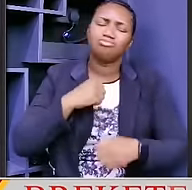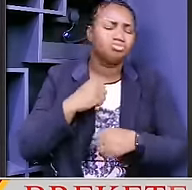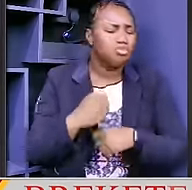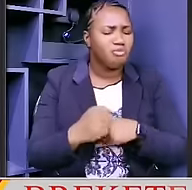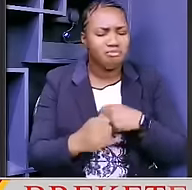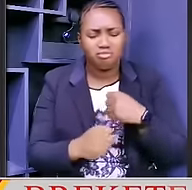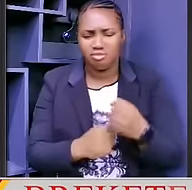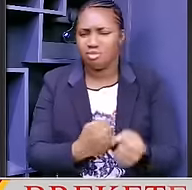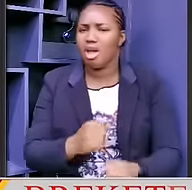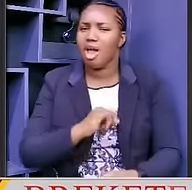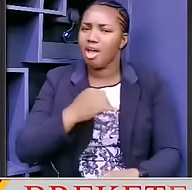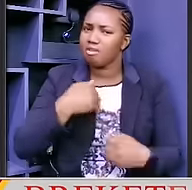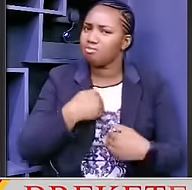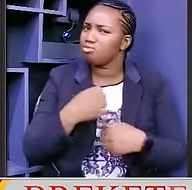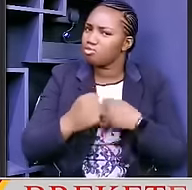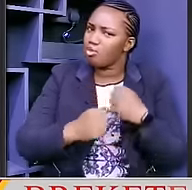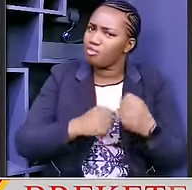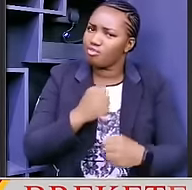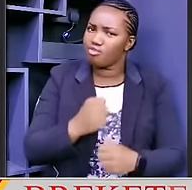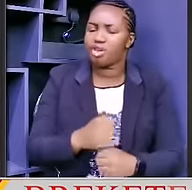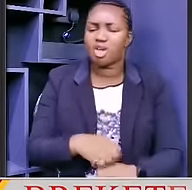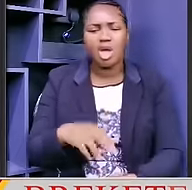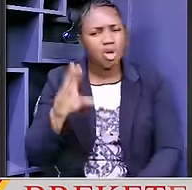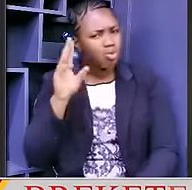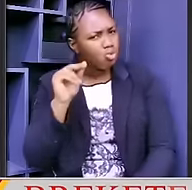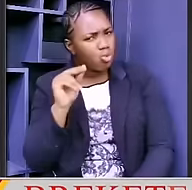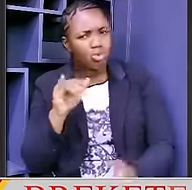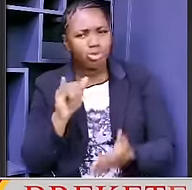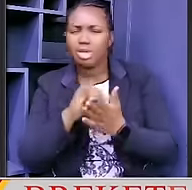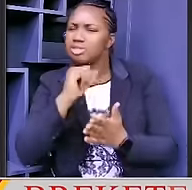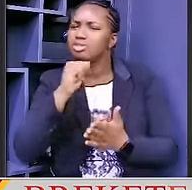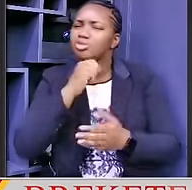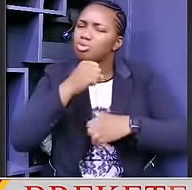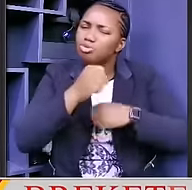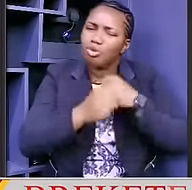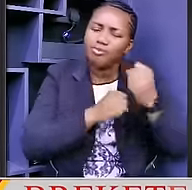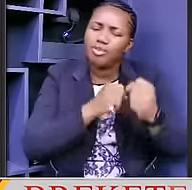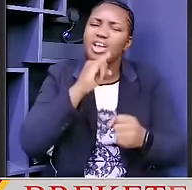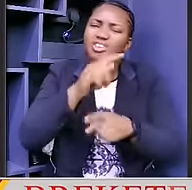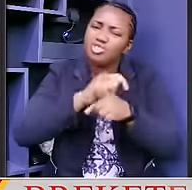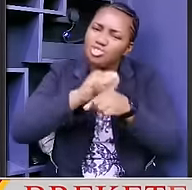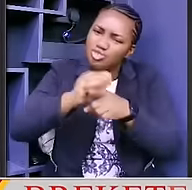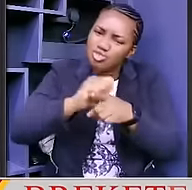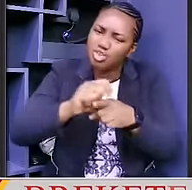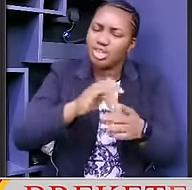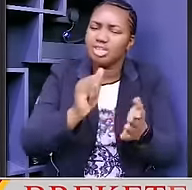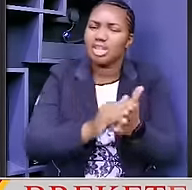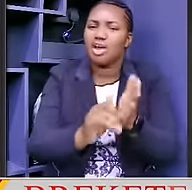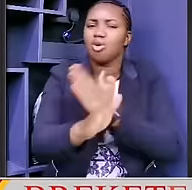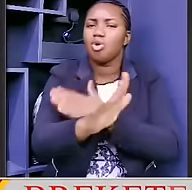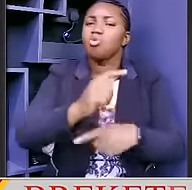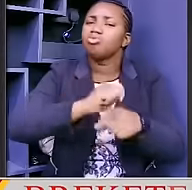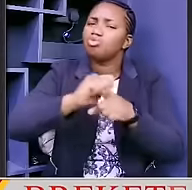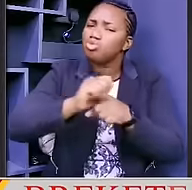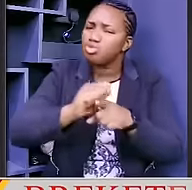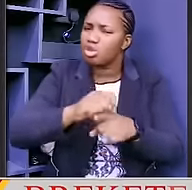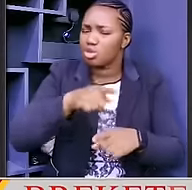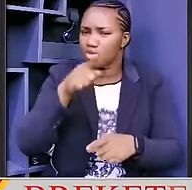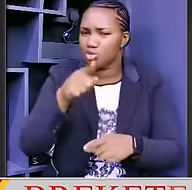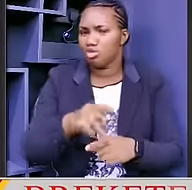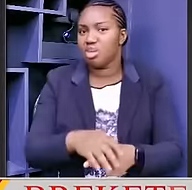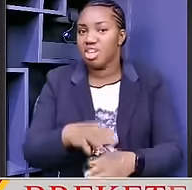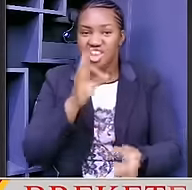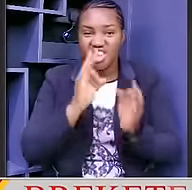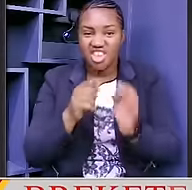Not be suffer, be that. Now train. God train you, so. Yes, sir. It was say, hey, you dey enjoy, you for